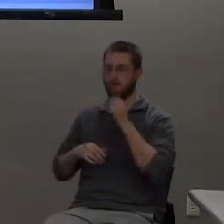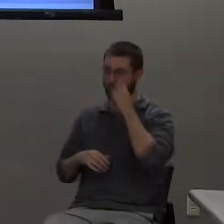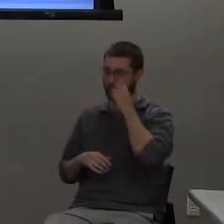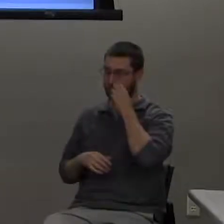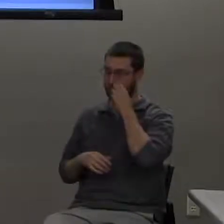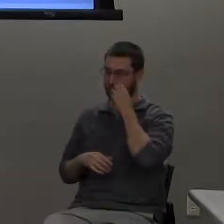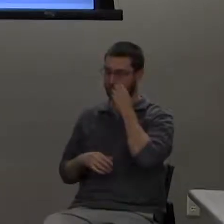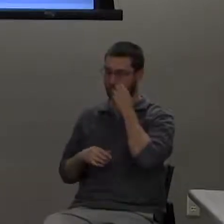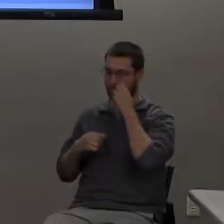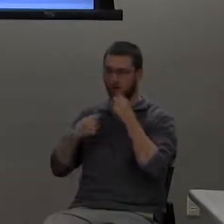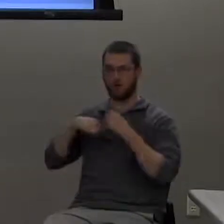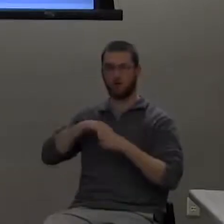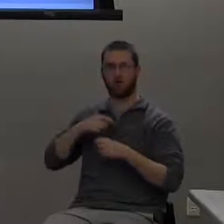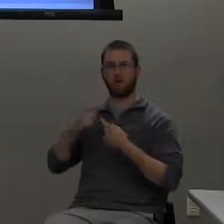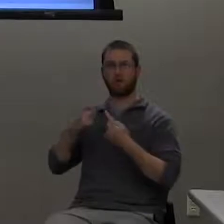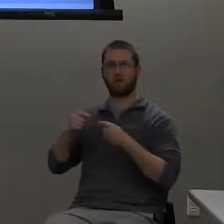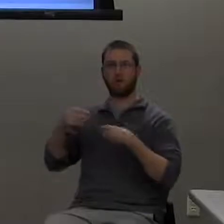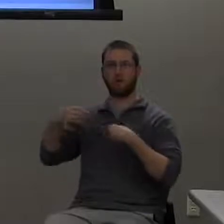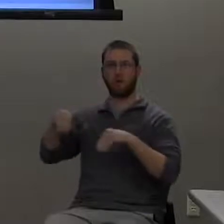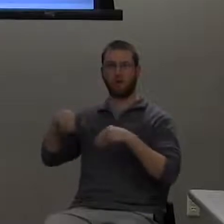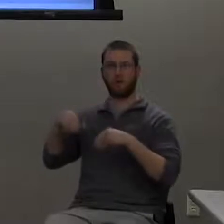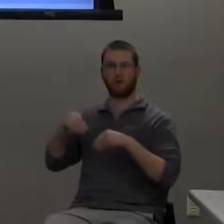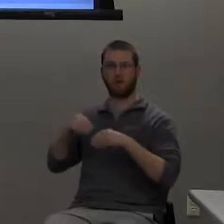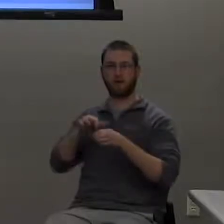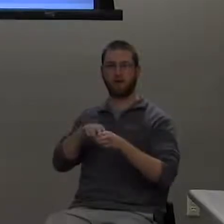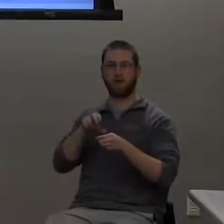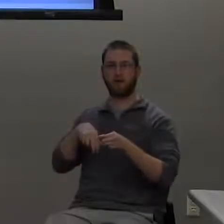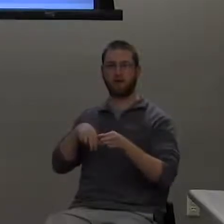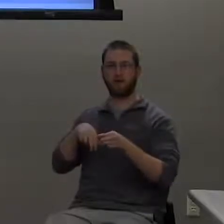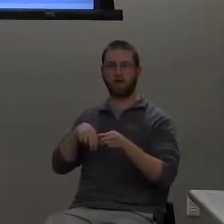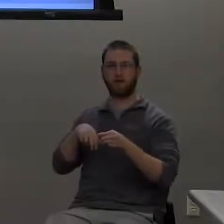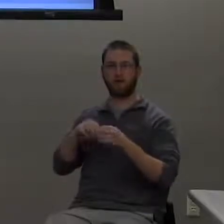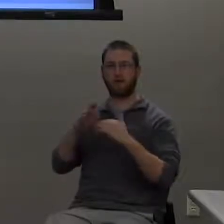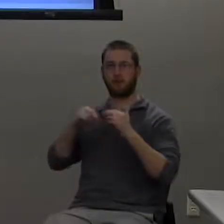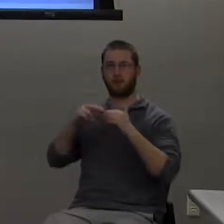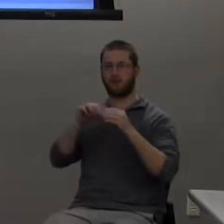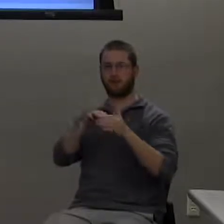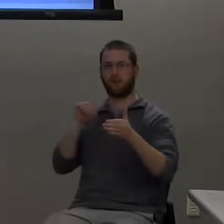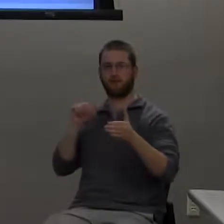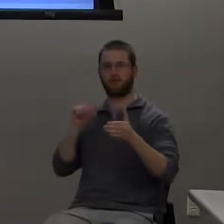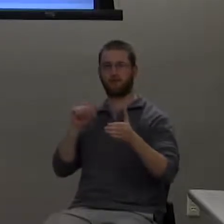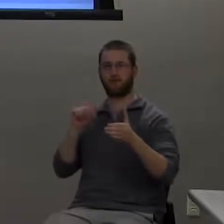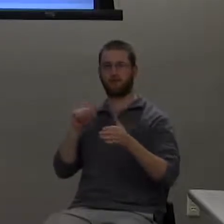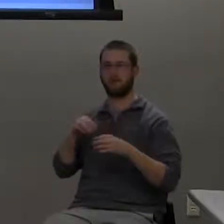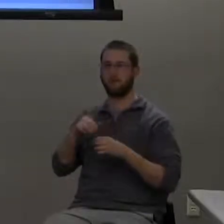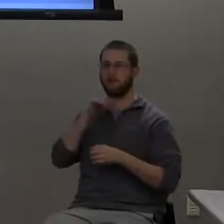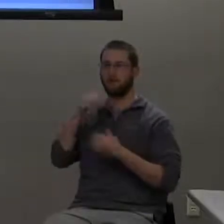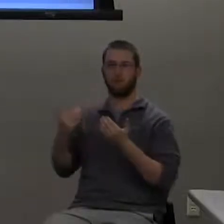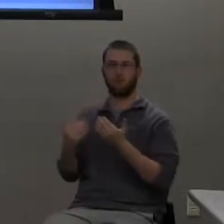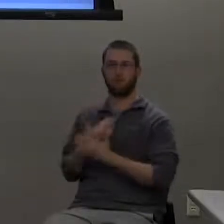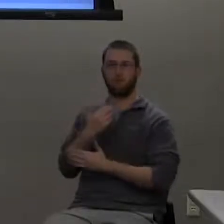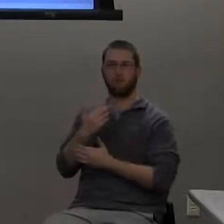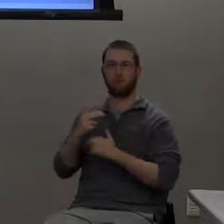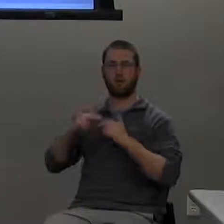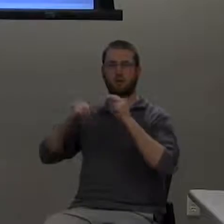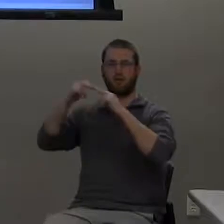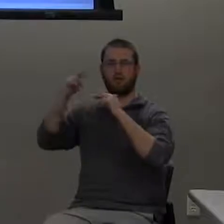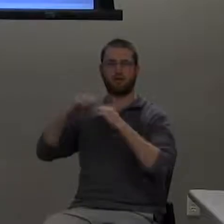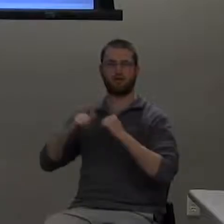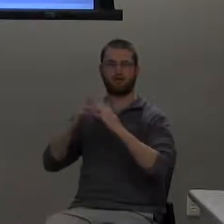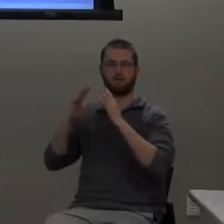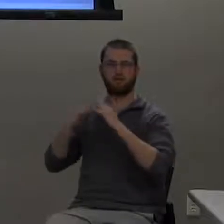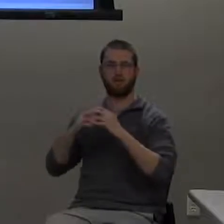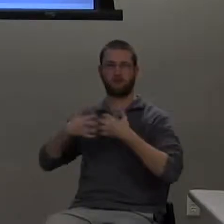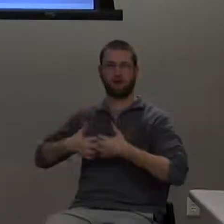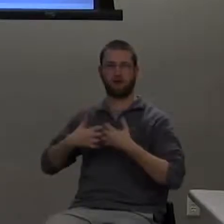we market is what has been vacated. There is no new construction of substantial industrial buildings that I have been able to find. There's been